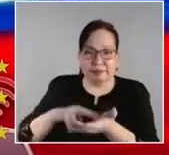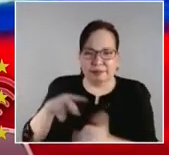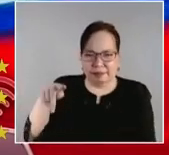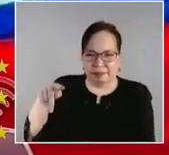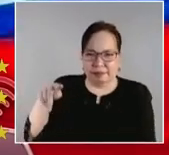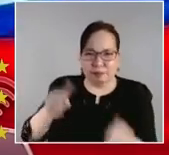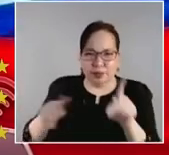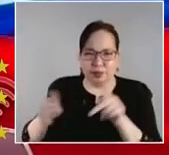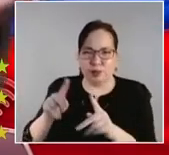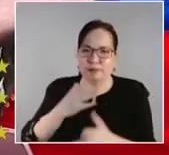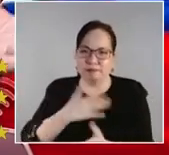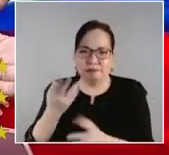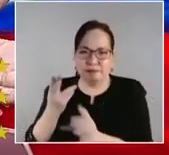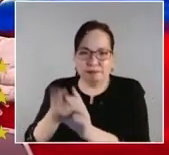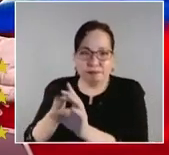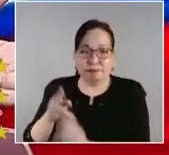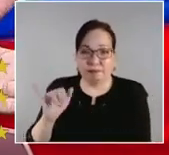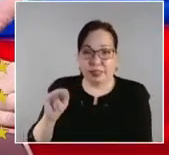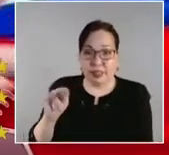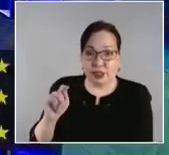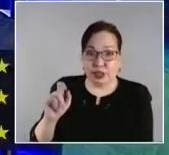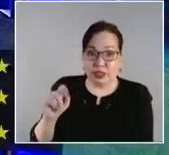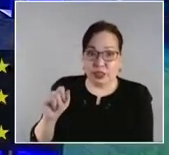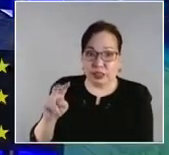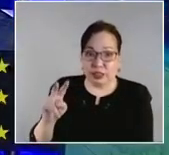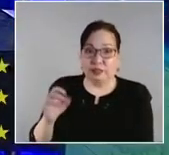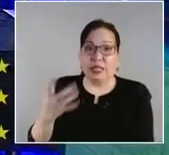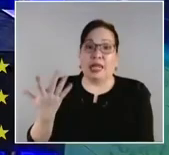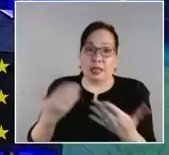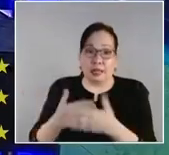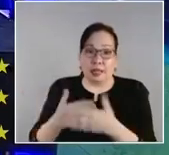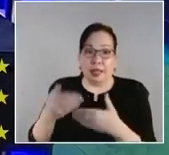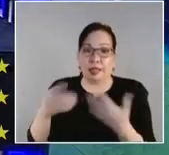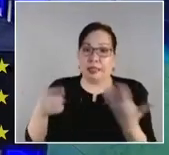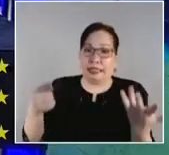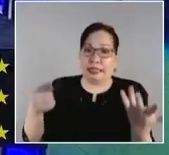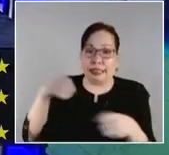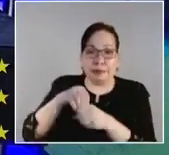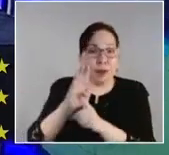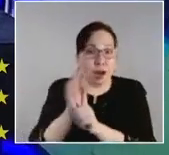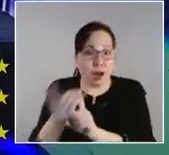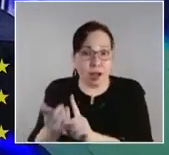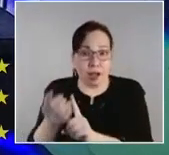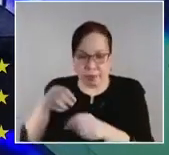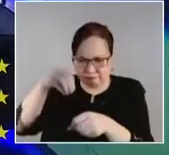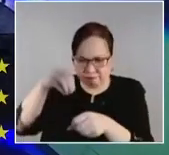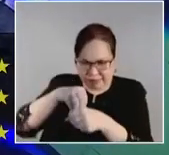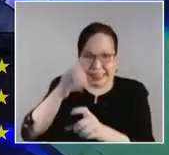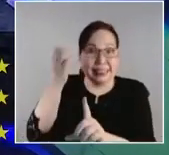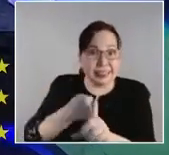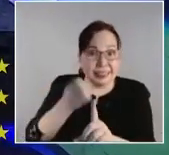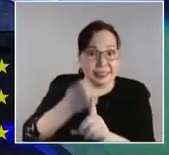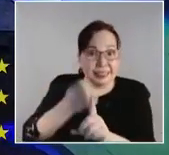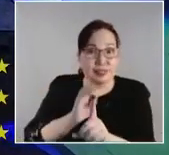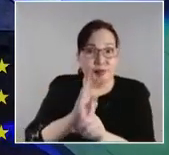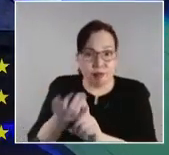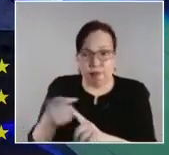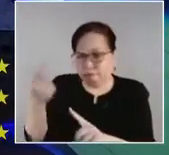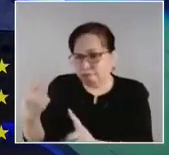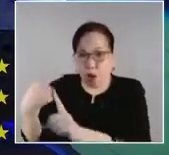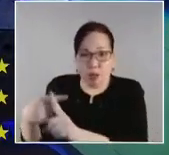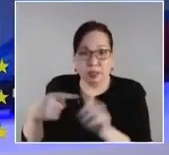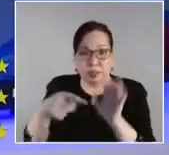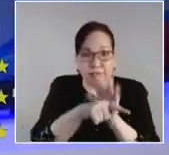kailangan magkaroon ng at least parang debate, no? Isang pro, a con, in every barangay. Bibigyan nila ng orasyon